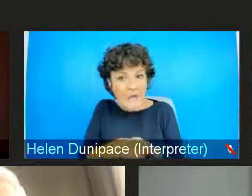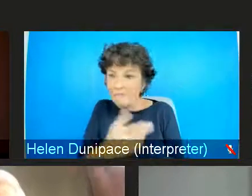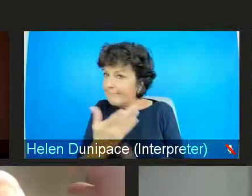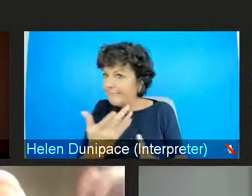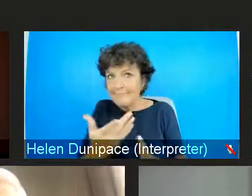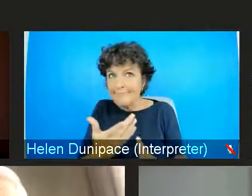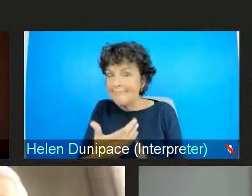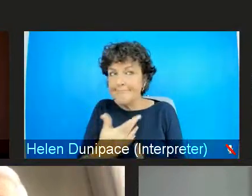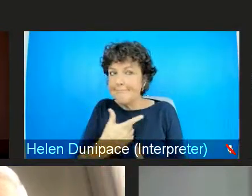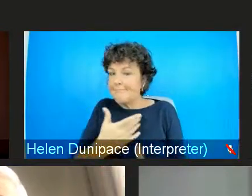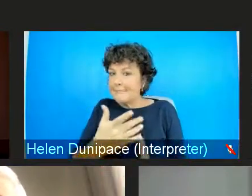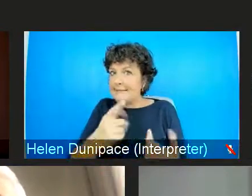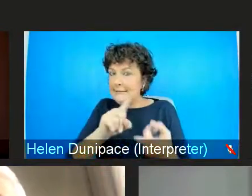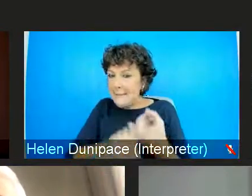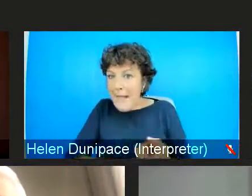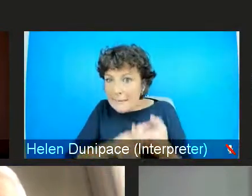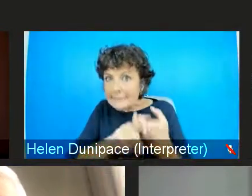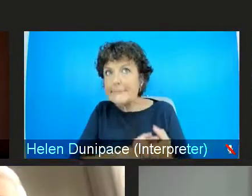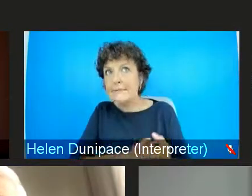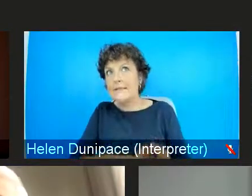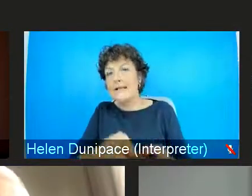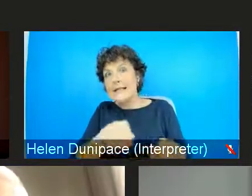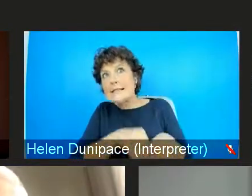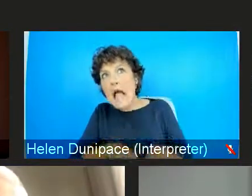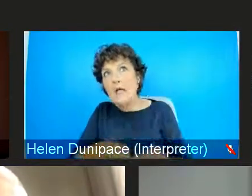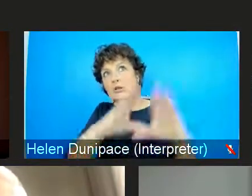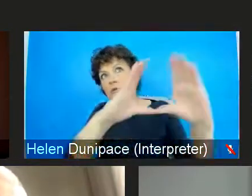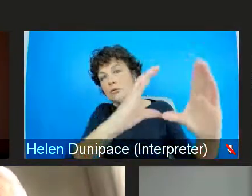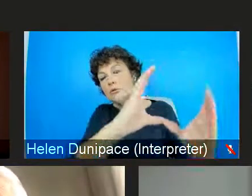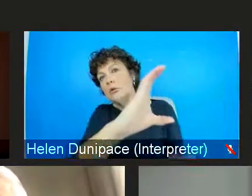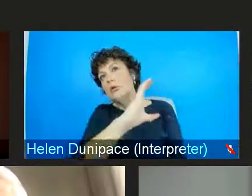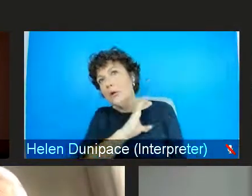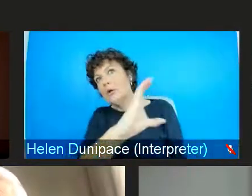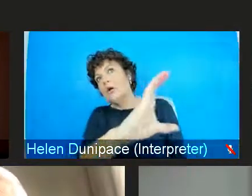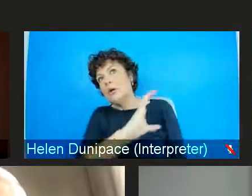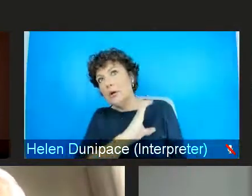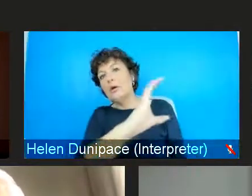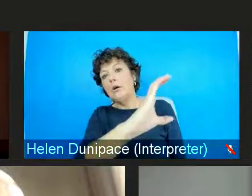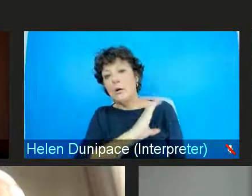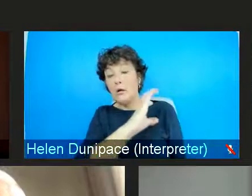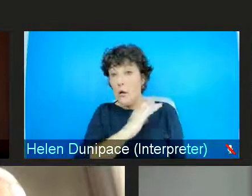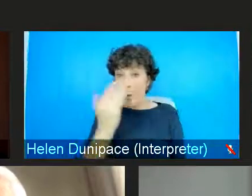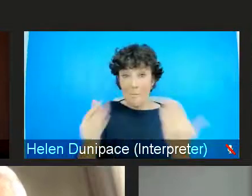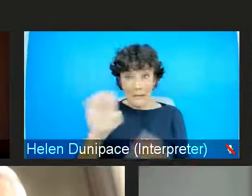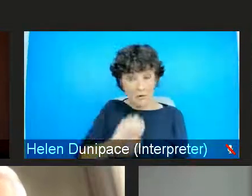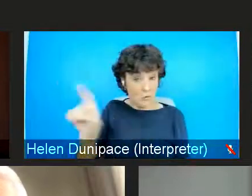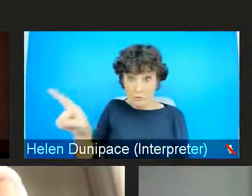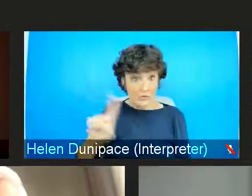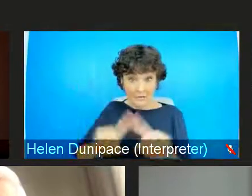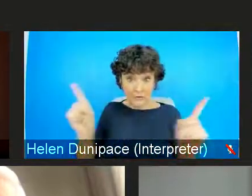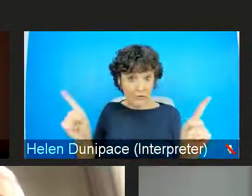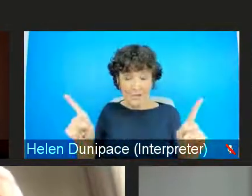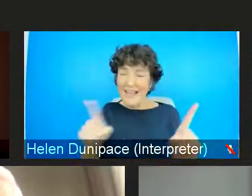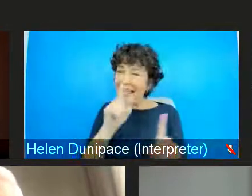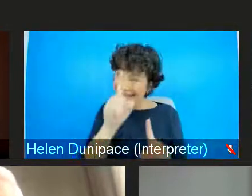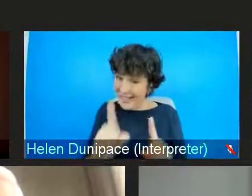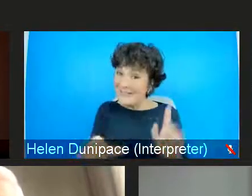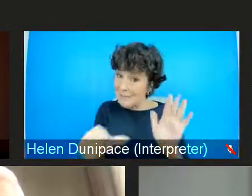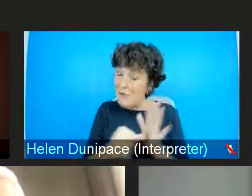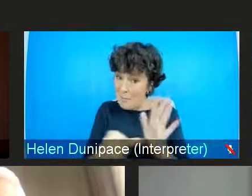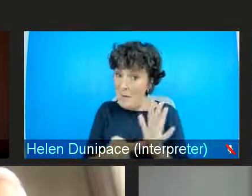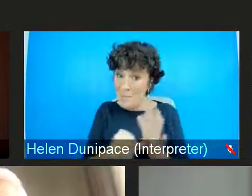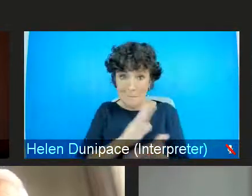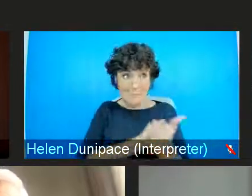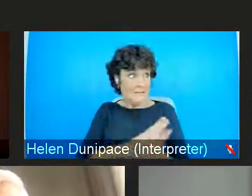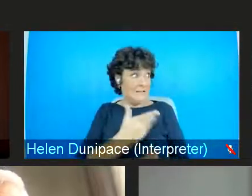money coming down from the national level. And that has implications for, you know, cutting off resources, making things